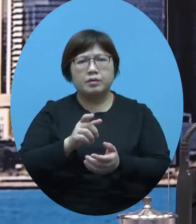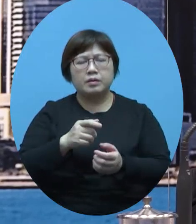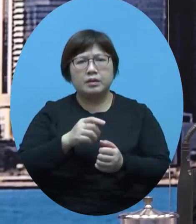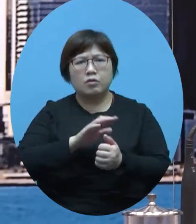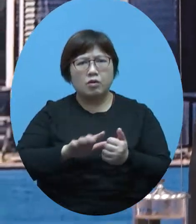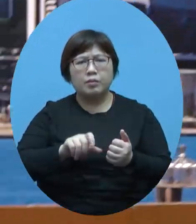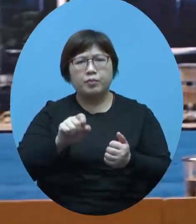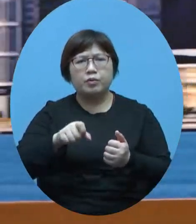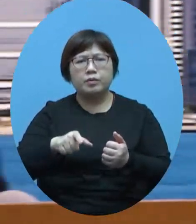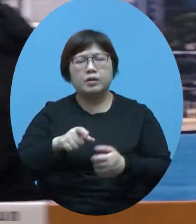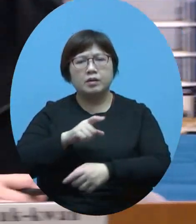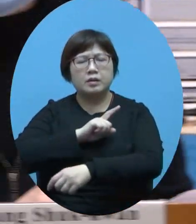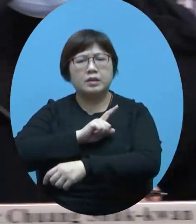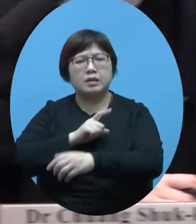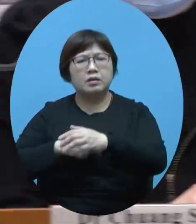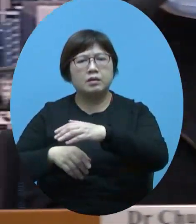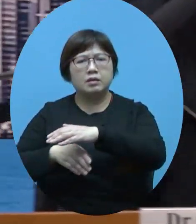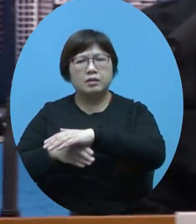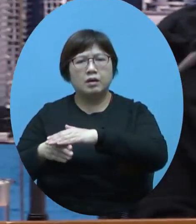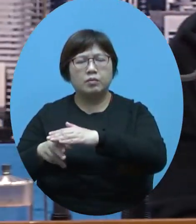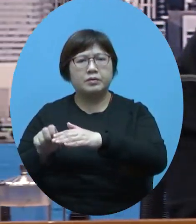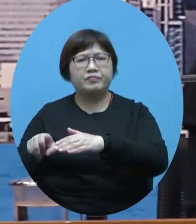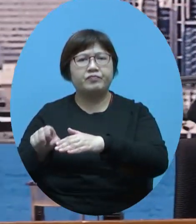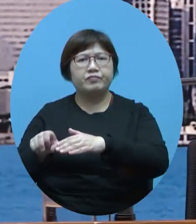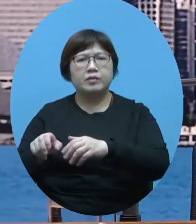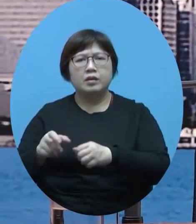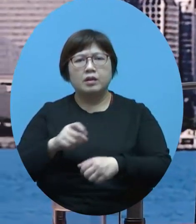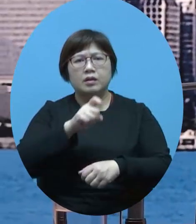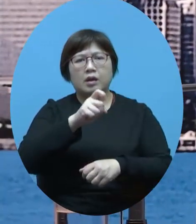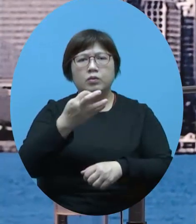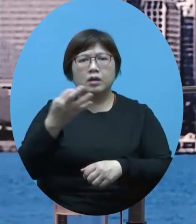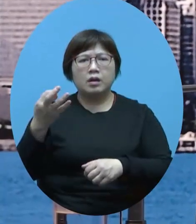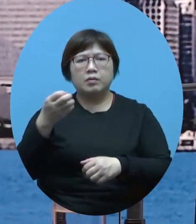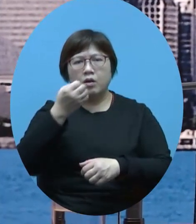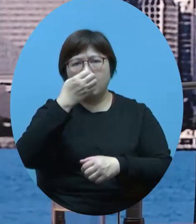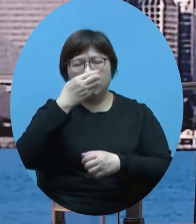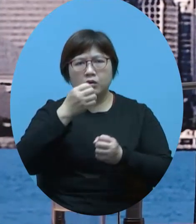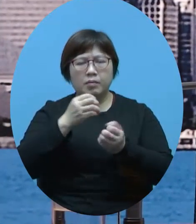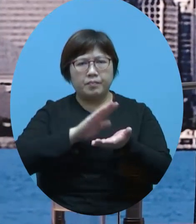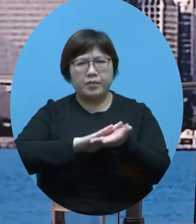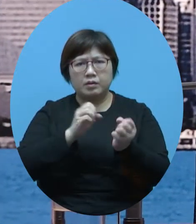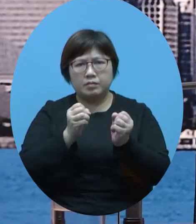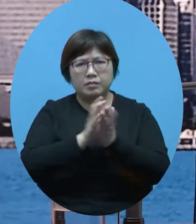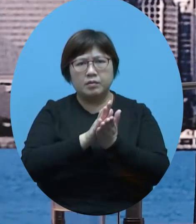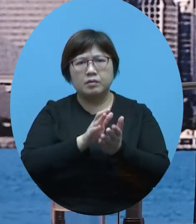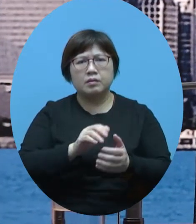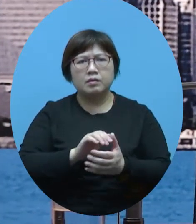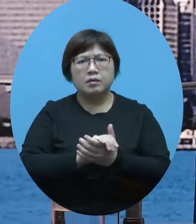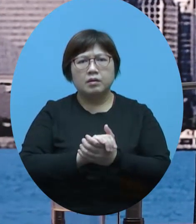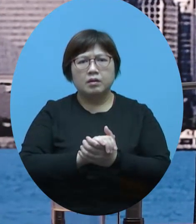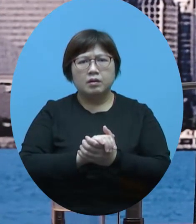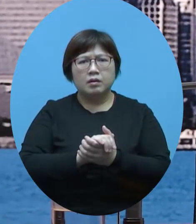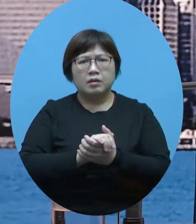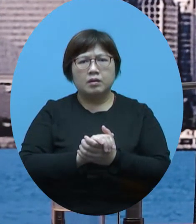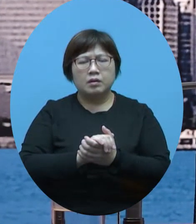933 is a locally acquired case with unknown source and link. So of course this is one of the cases